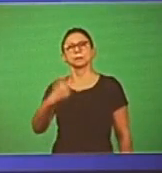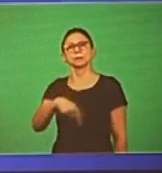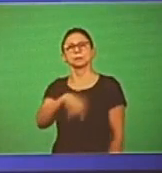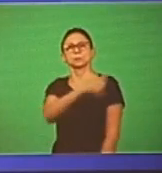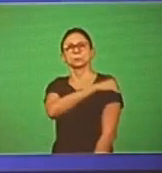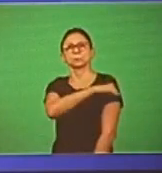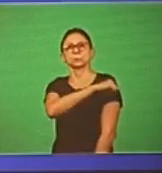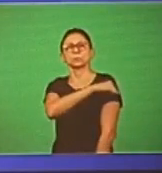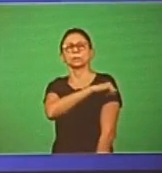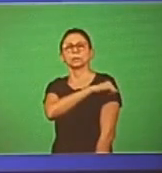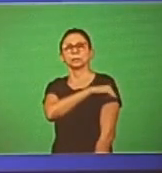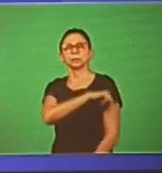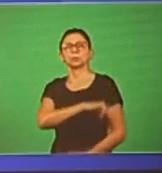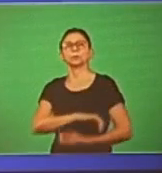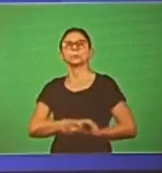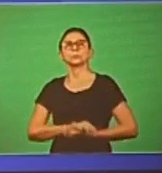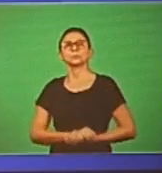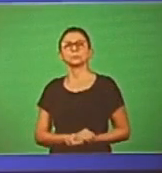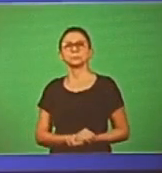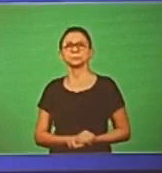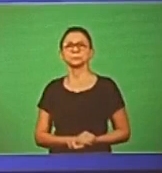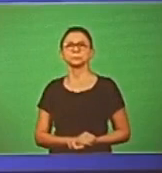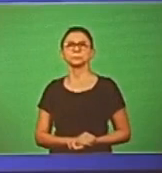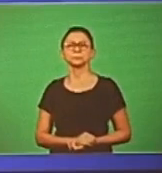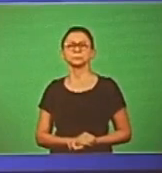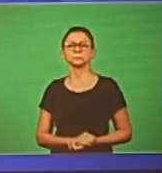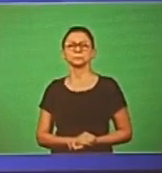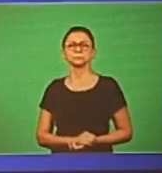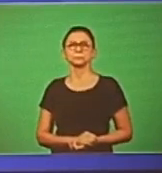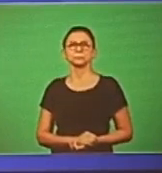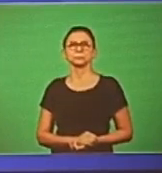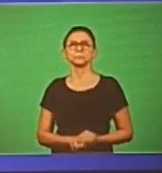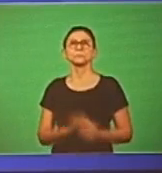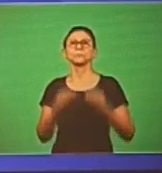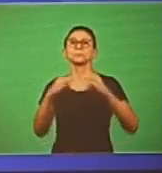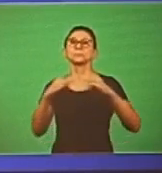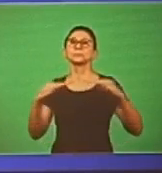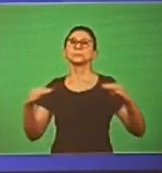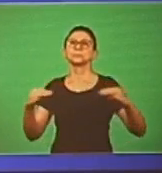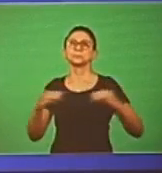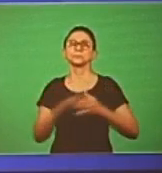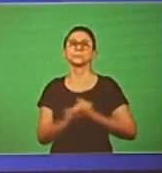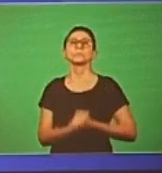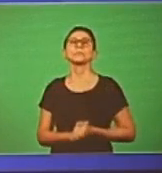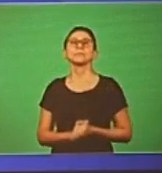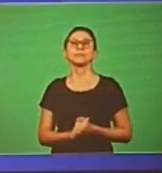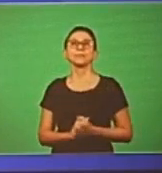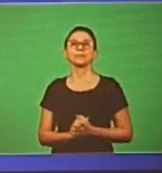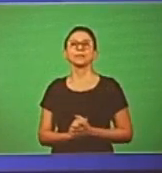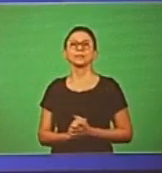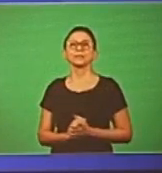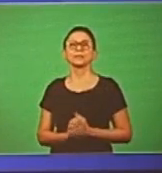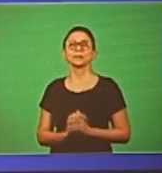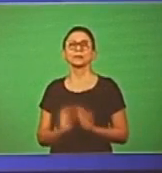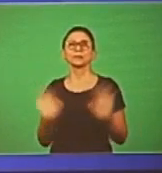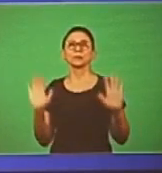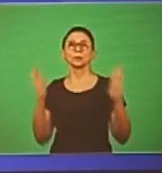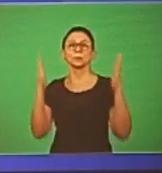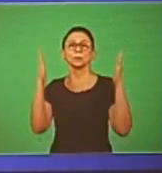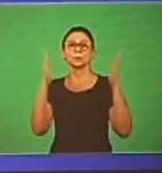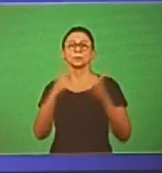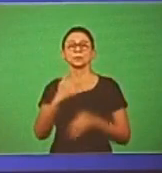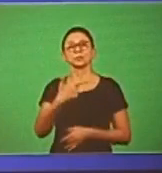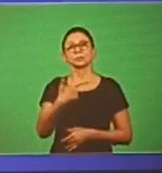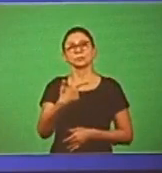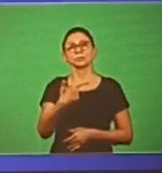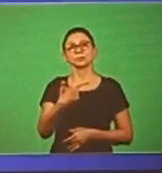Queluz, in the region of the Rio de Janeiro, they were celebrating 20